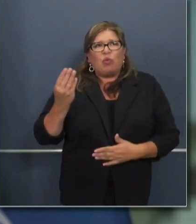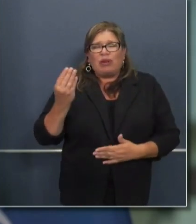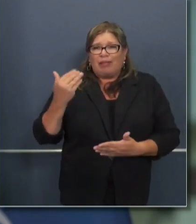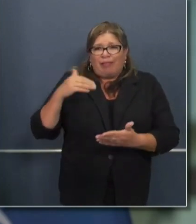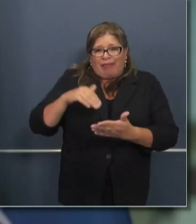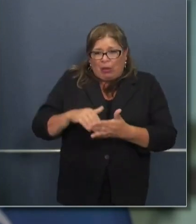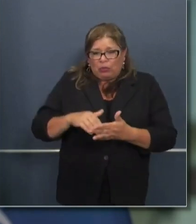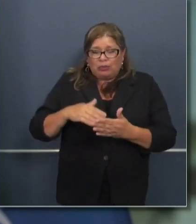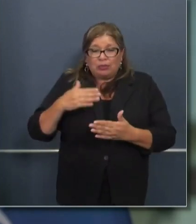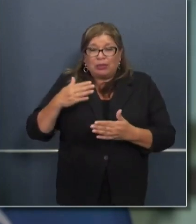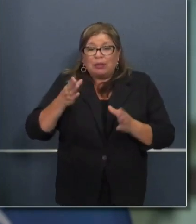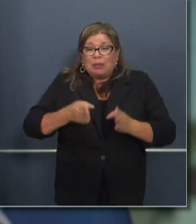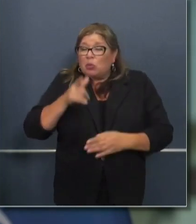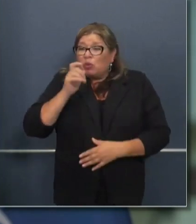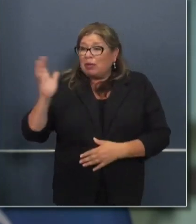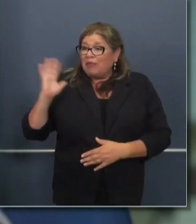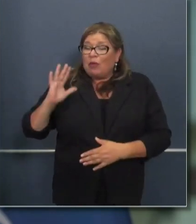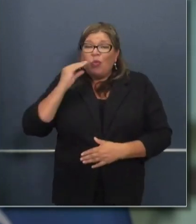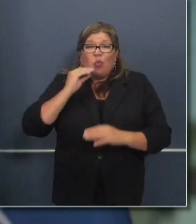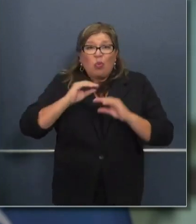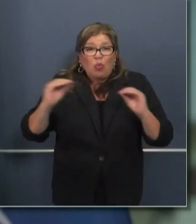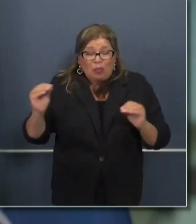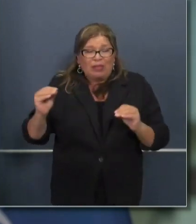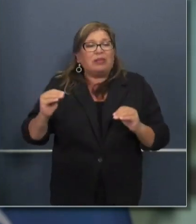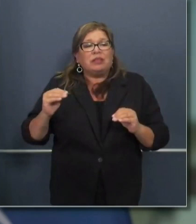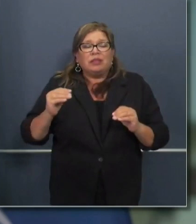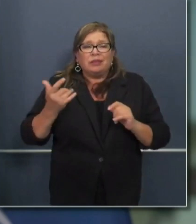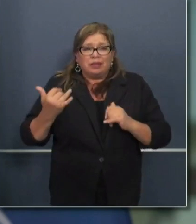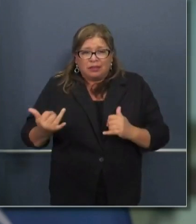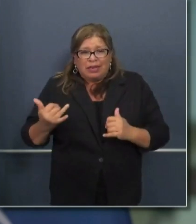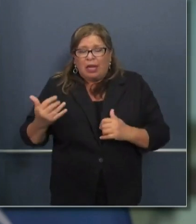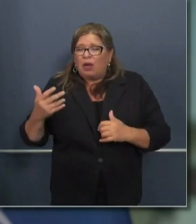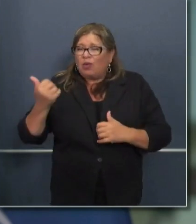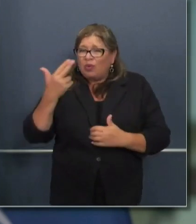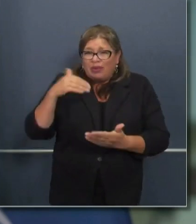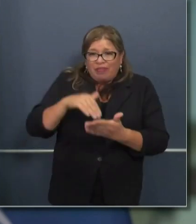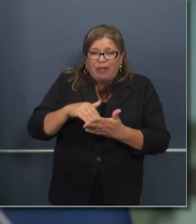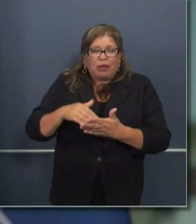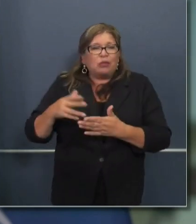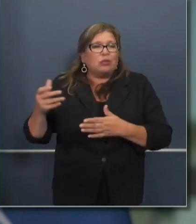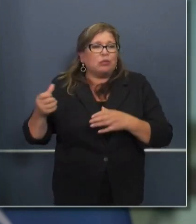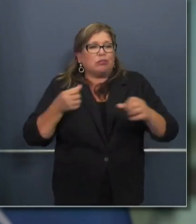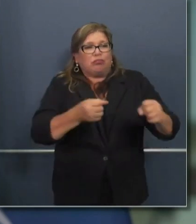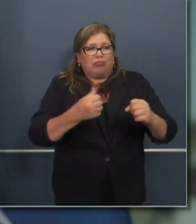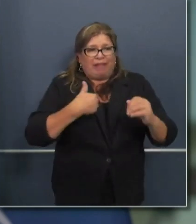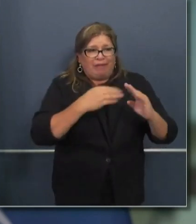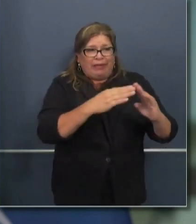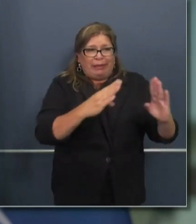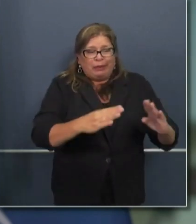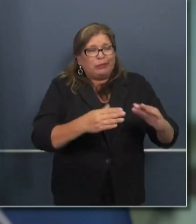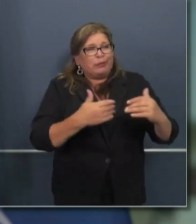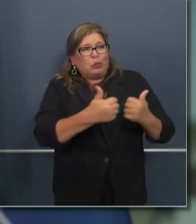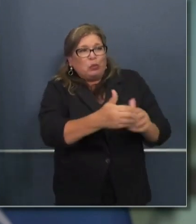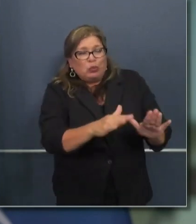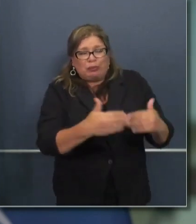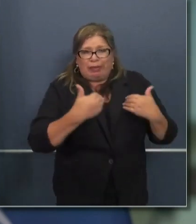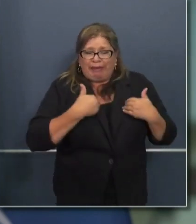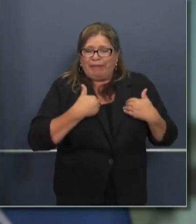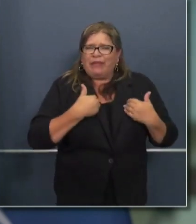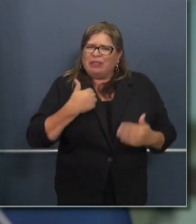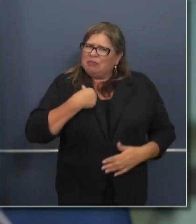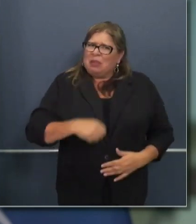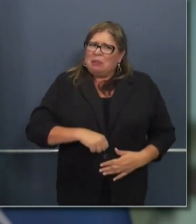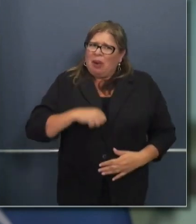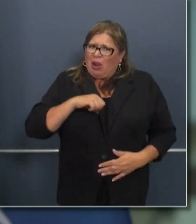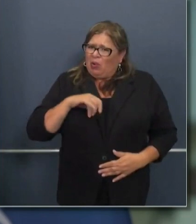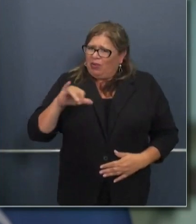so rooms off the streets and out of congregate facilities and shelters under Project Room Key. I couldn't be more proud of that. We could